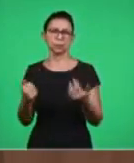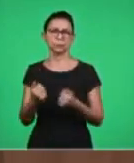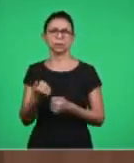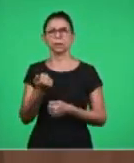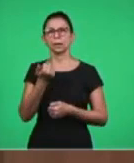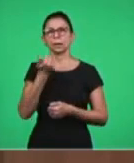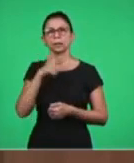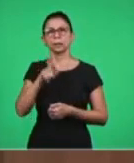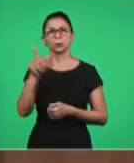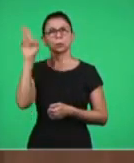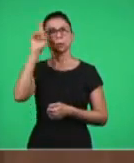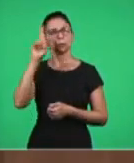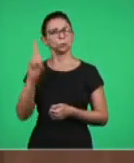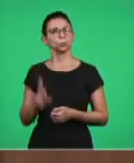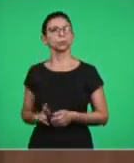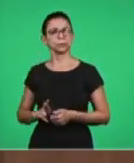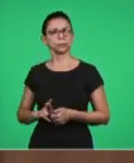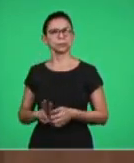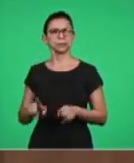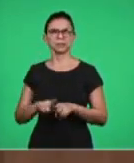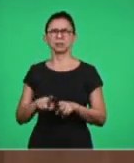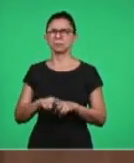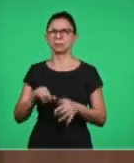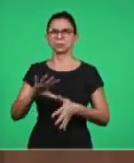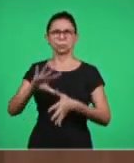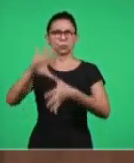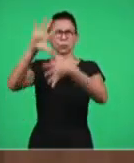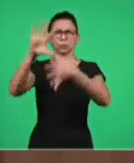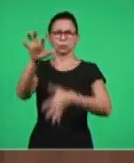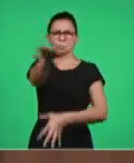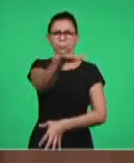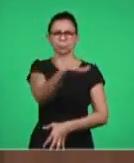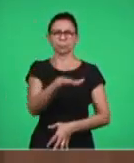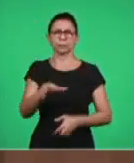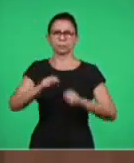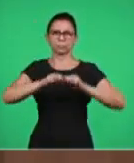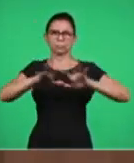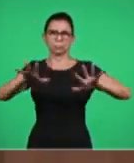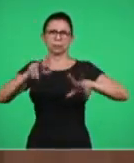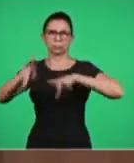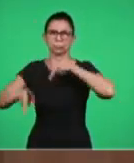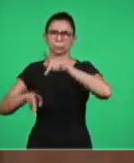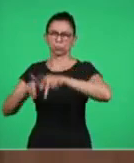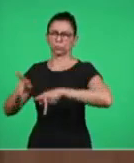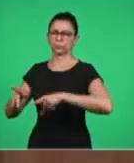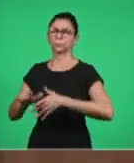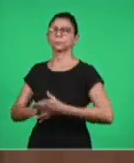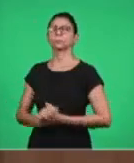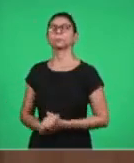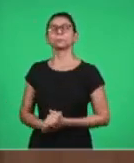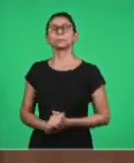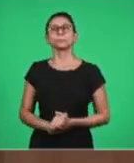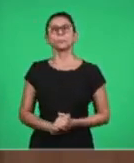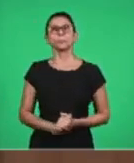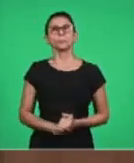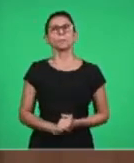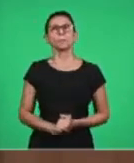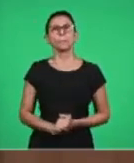that speak Russian, but not only there, but in America and everywhere. But in a certain